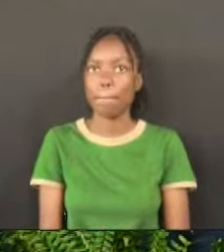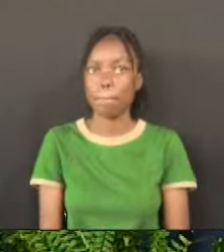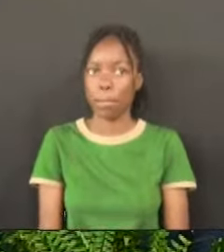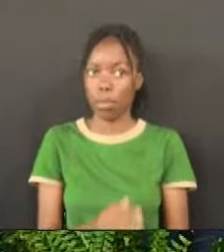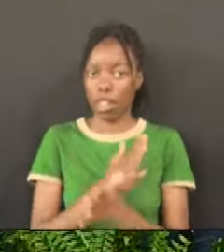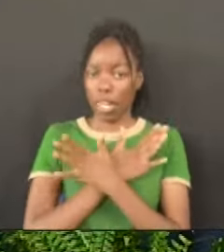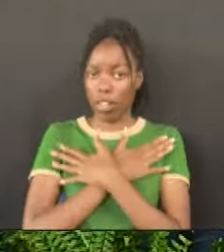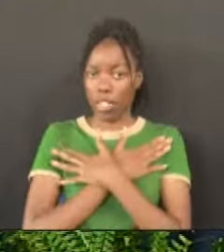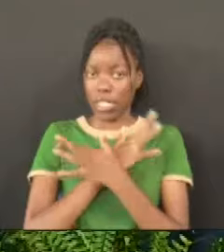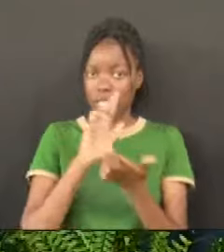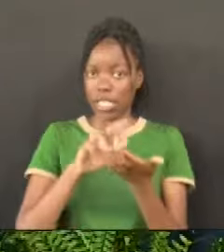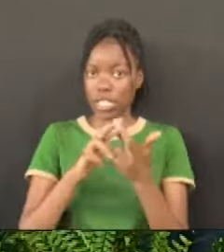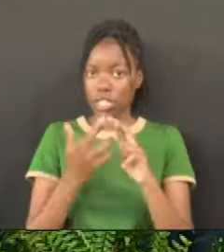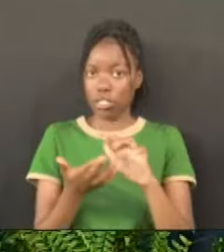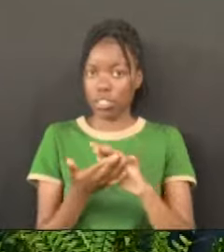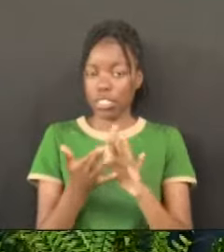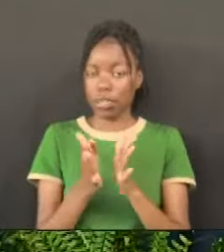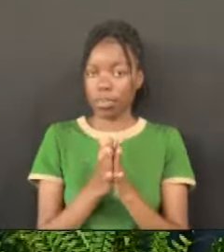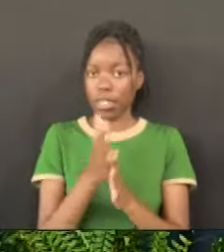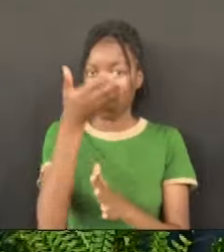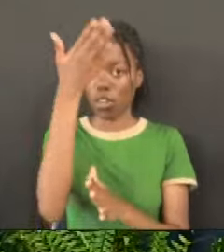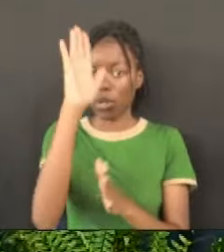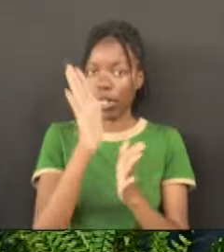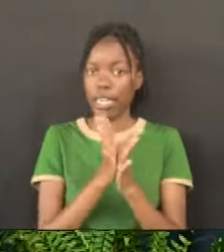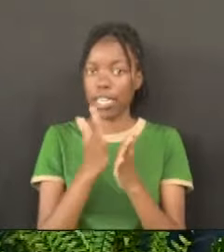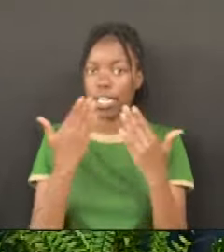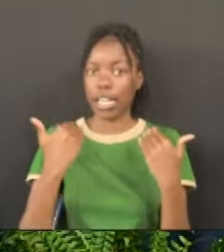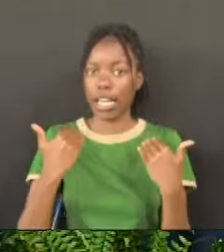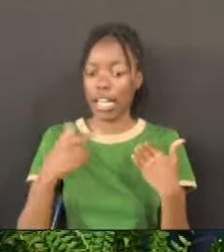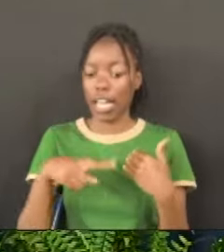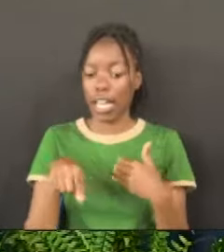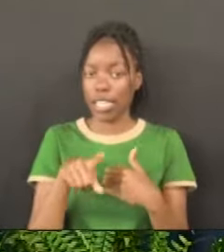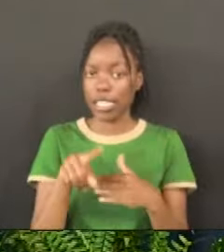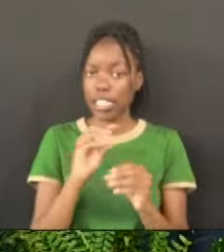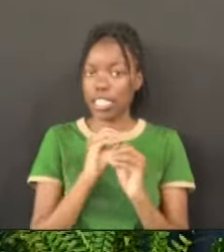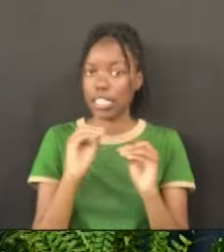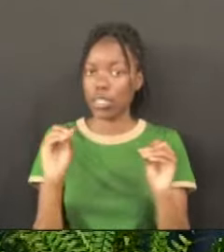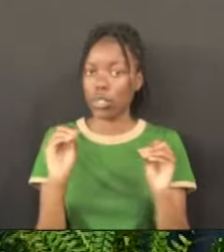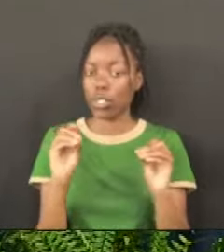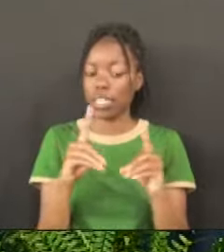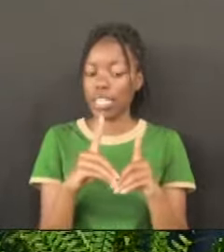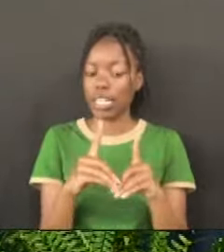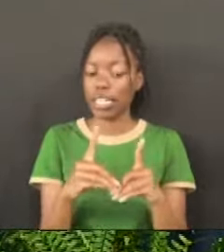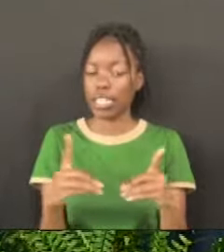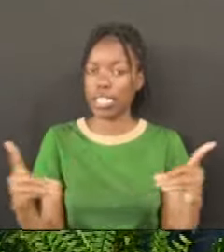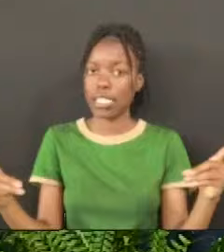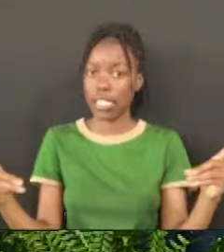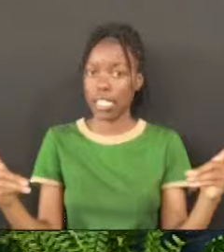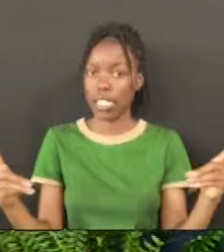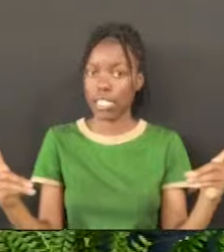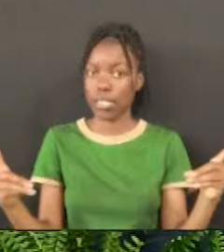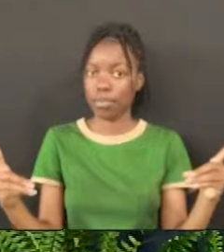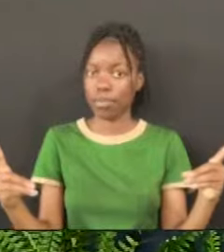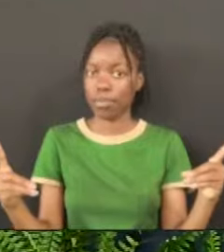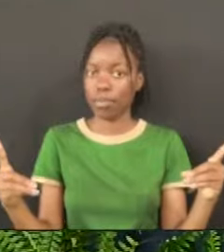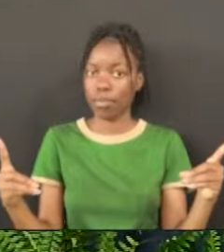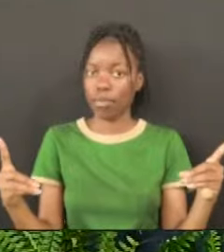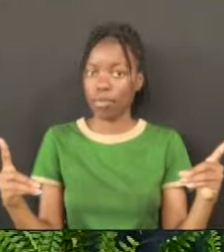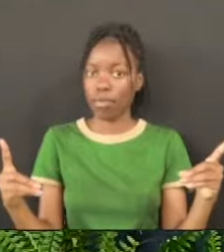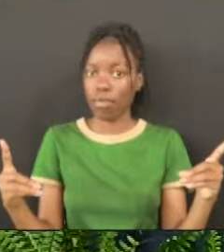Friends, the relationship between God and us is not a distant or